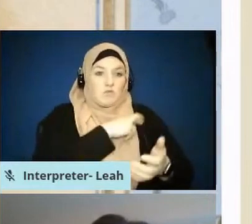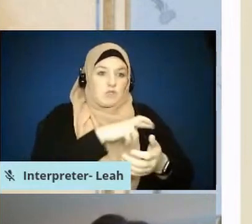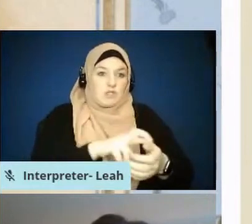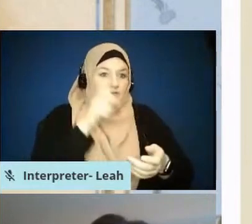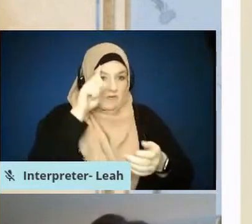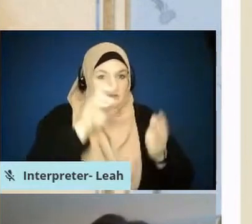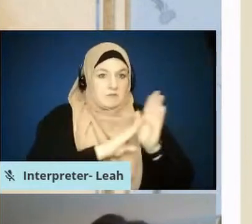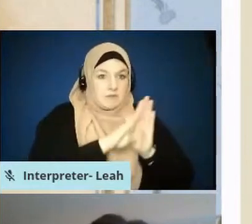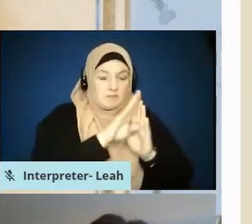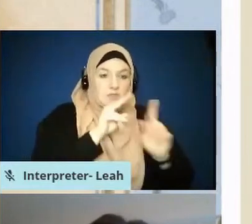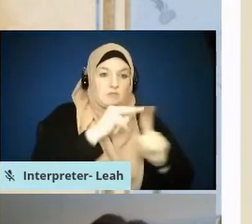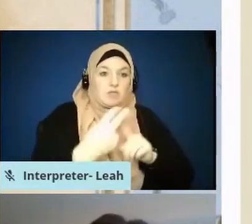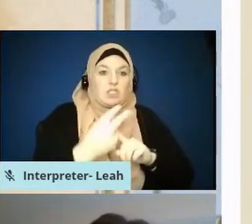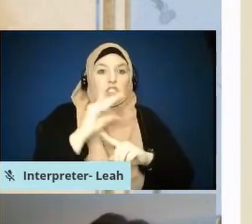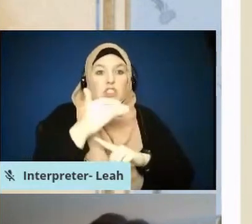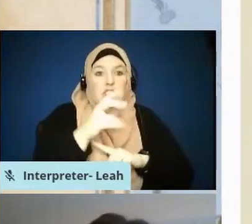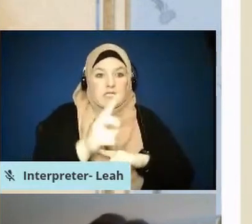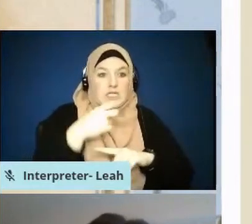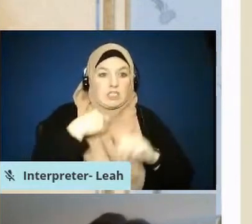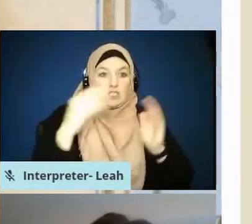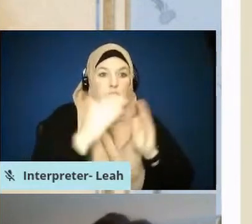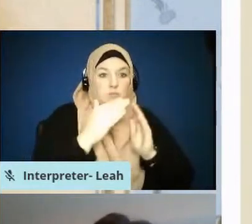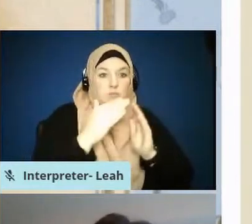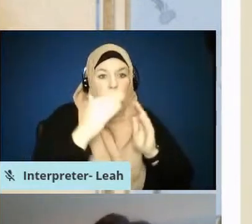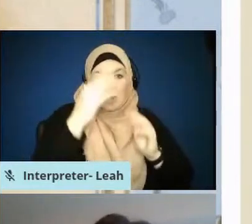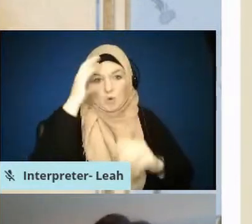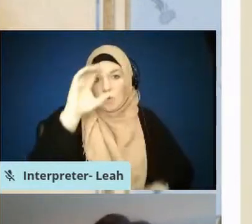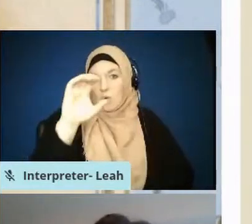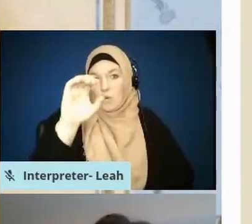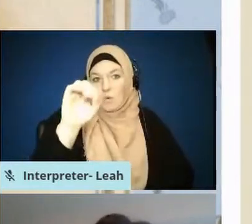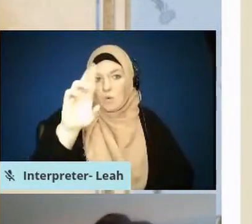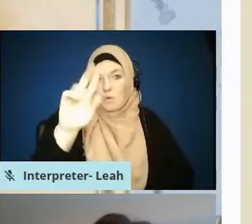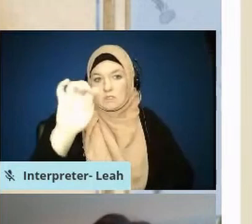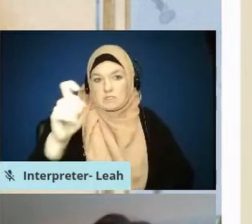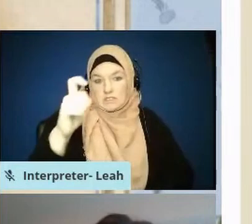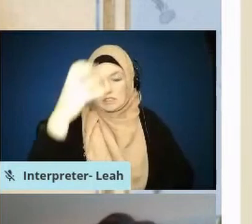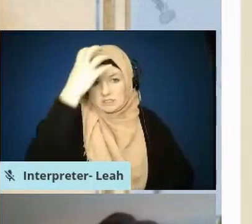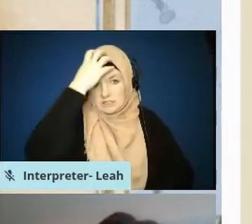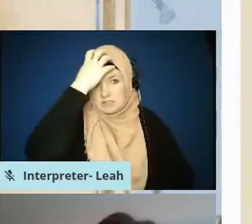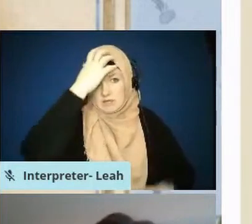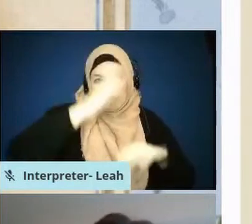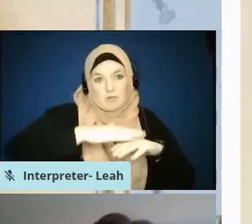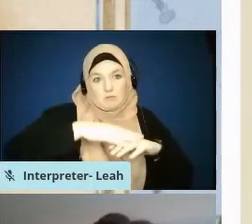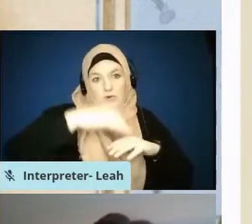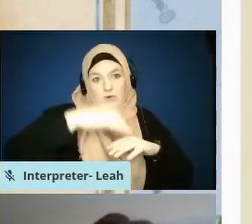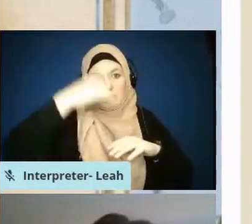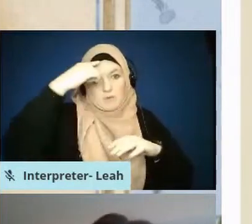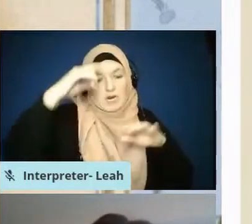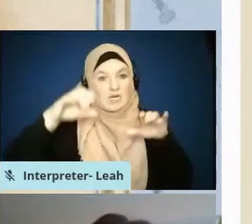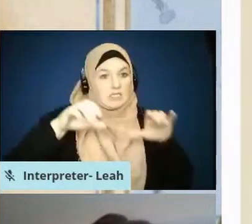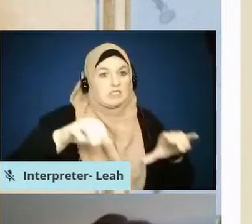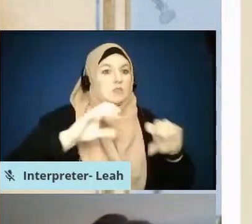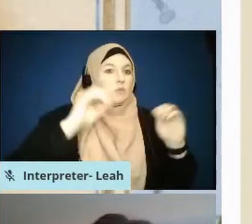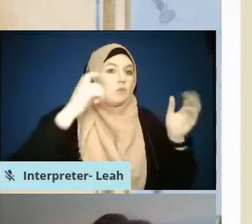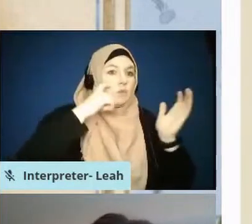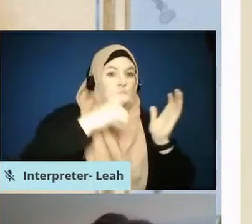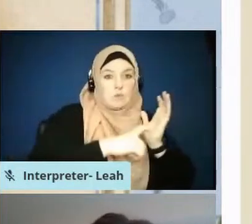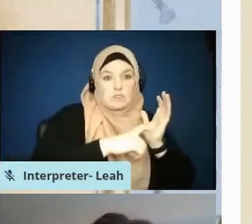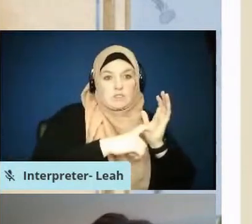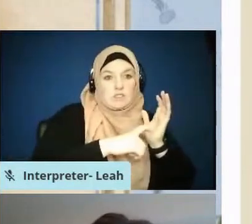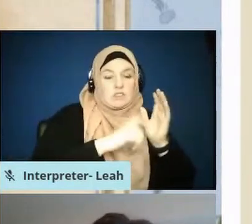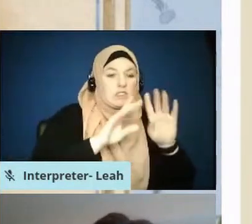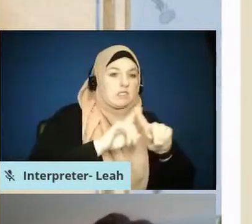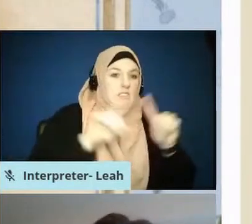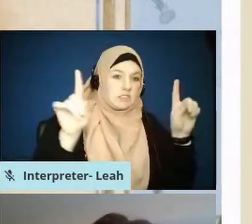developmental perspective, the child has a small cortex, a minimal brain activity. The child has no